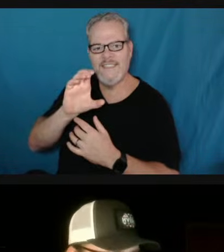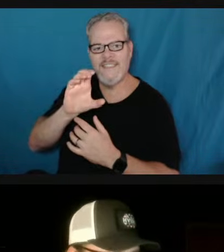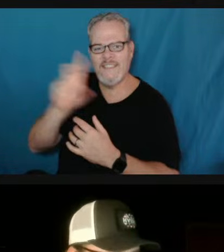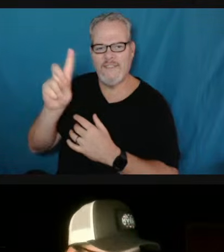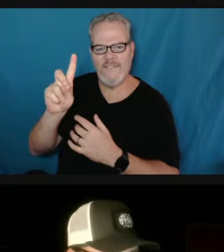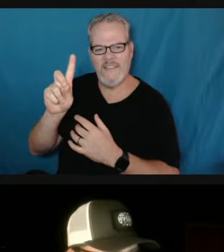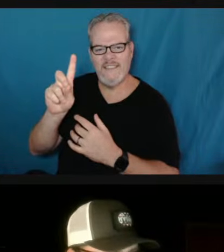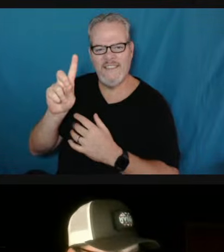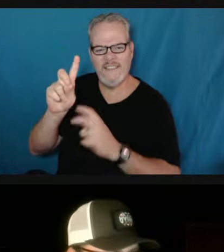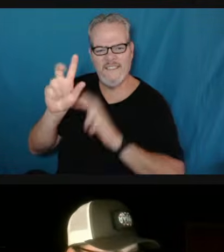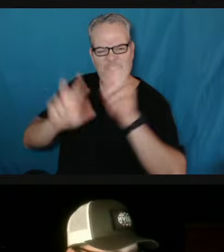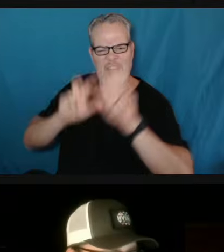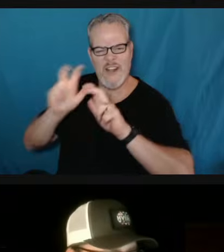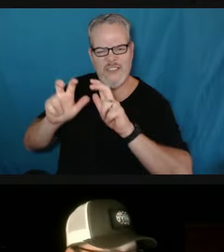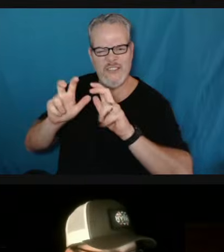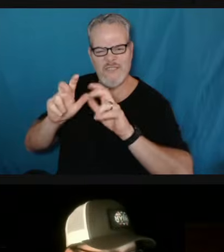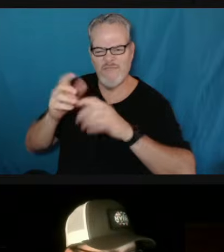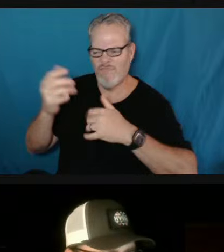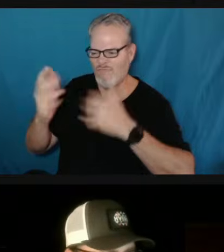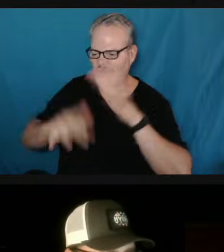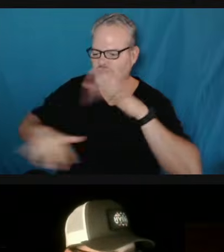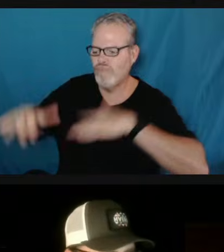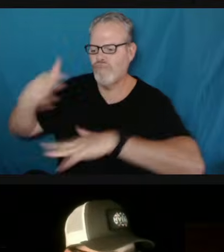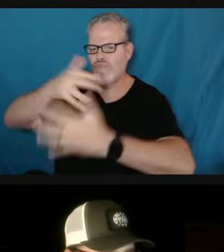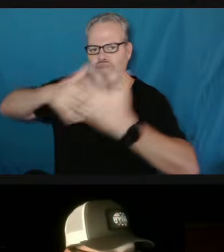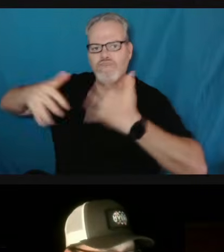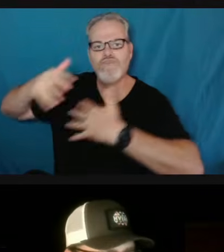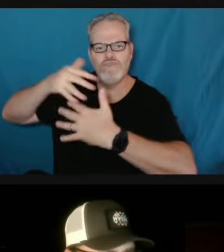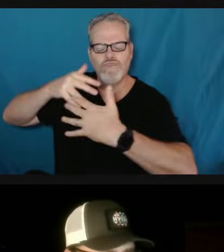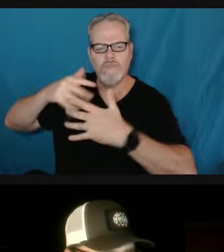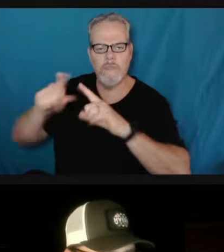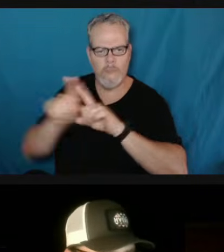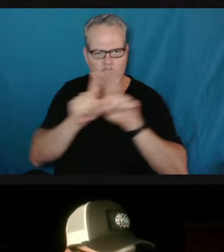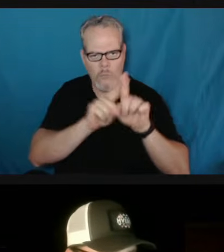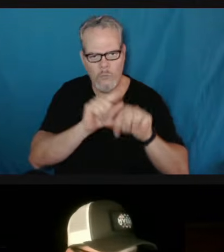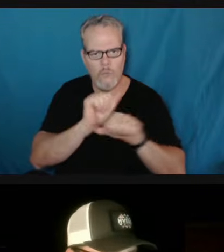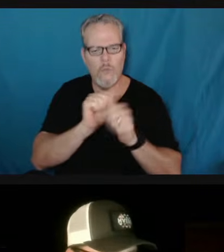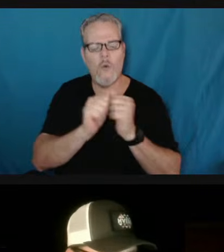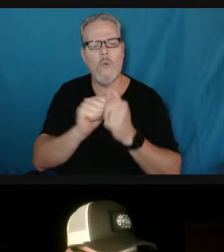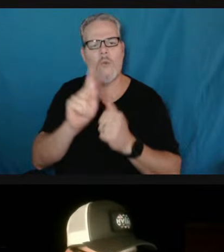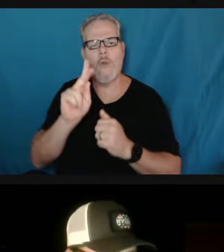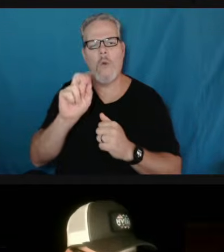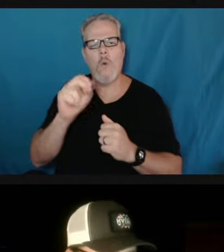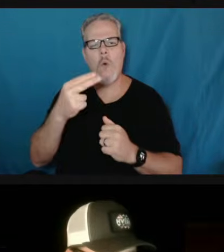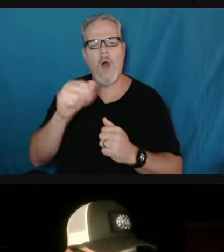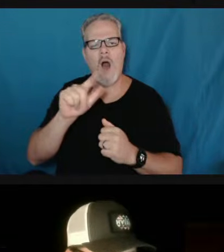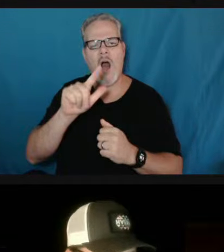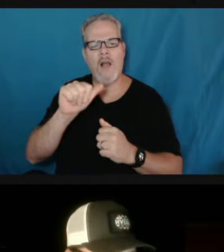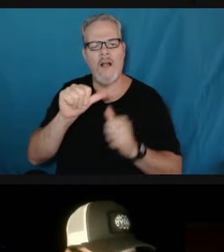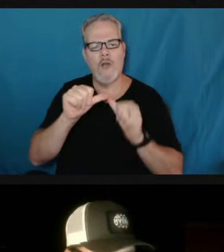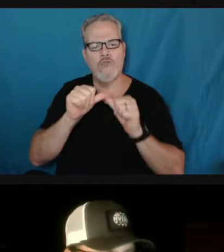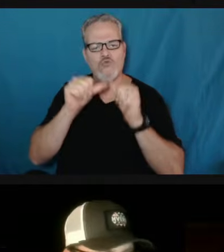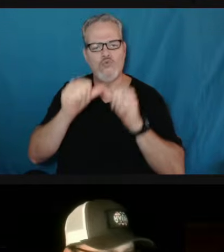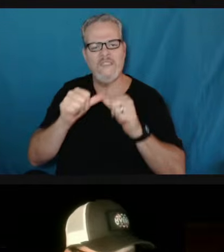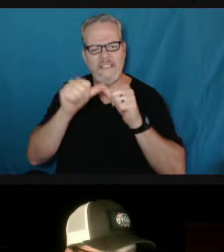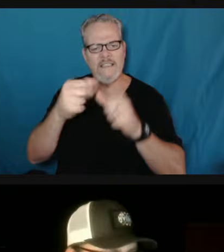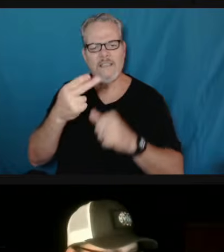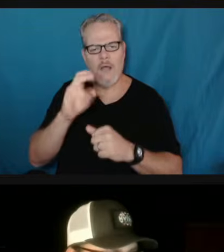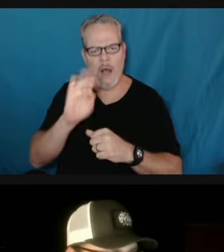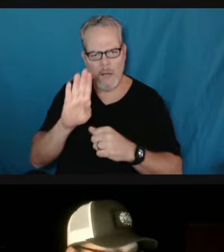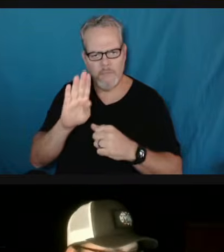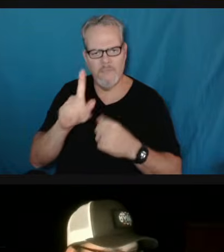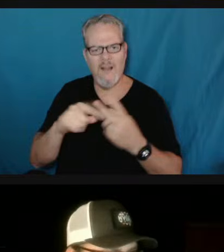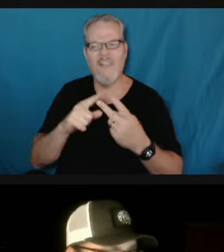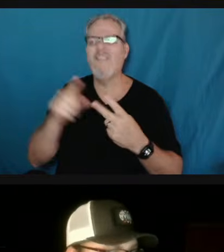we've also worked with the Kohala Resilience Hub as well as the groups up there